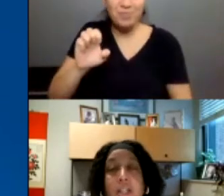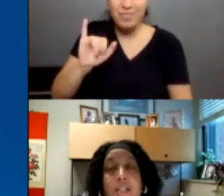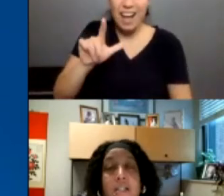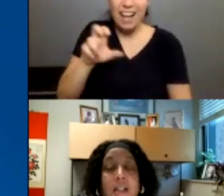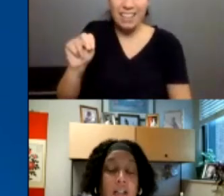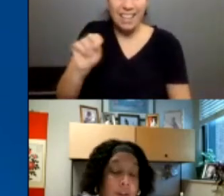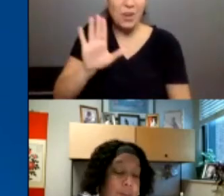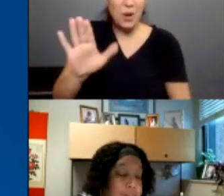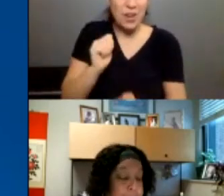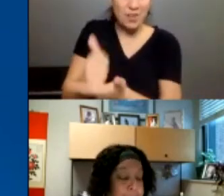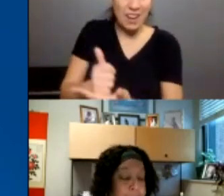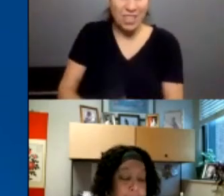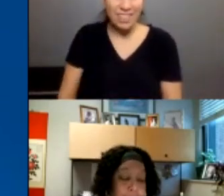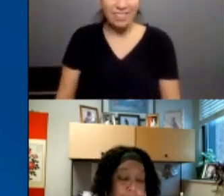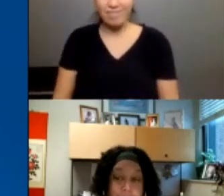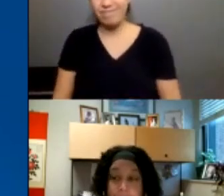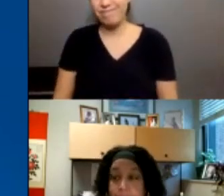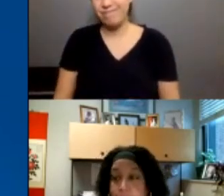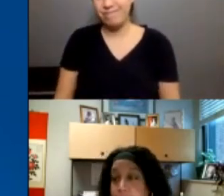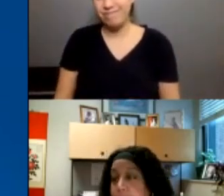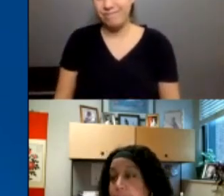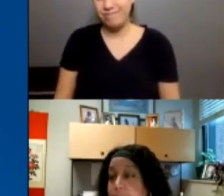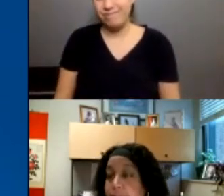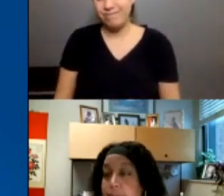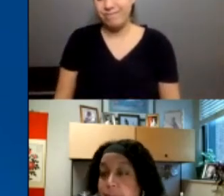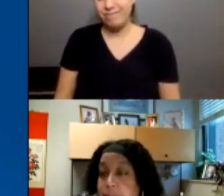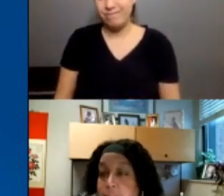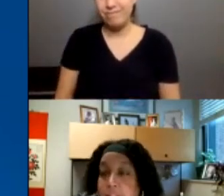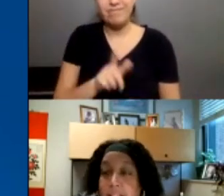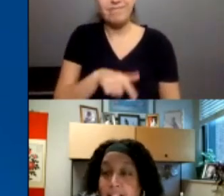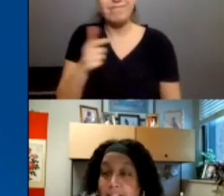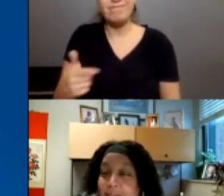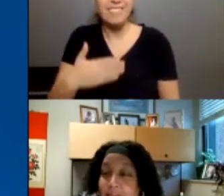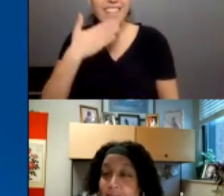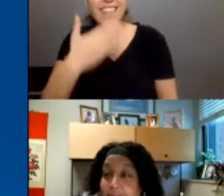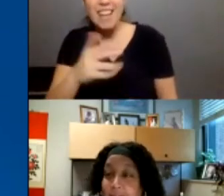she leads. Thank you. All right, thank you, Kizzy.